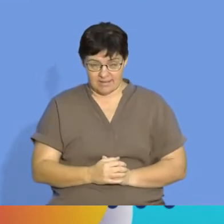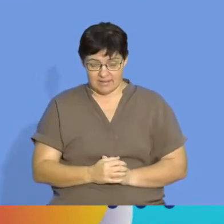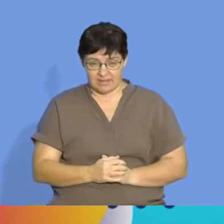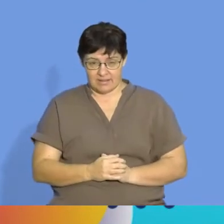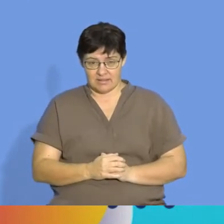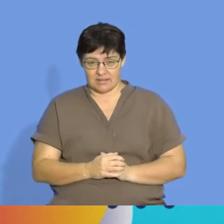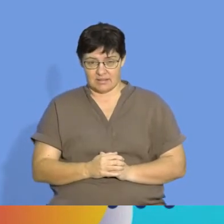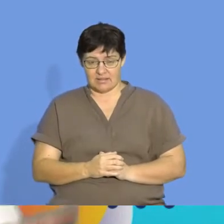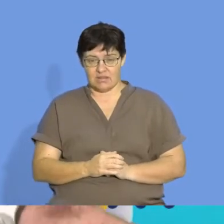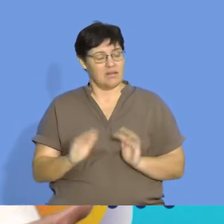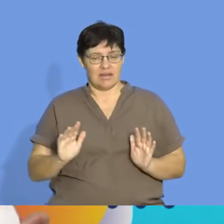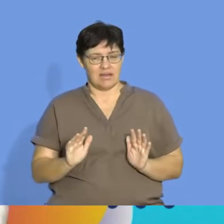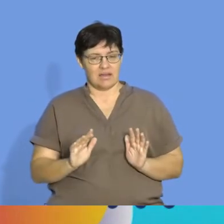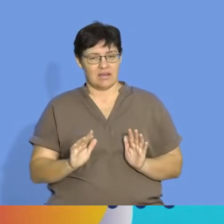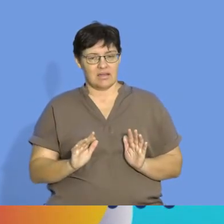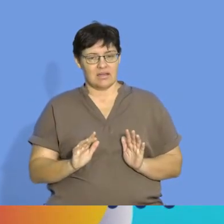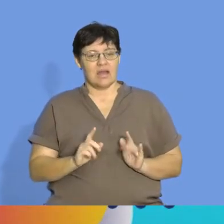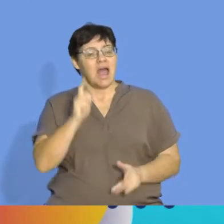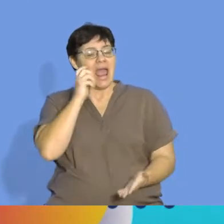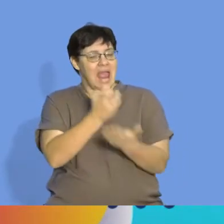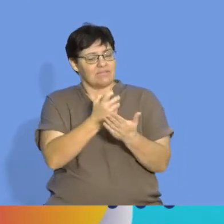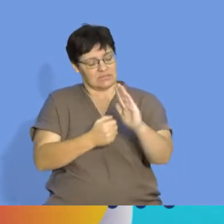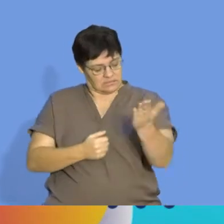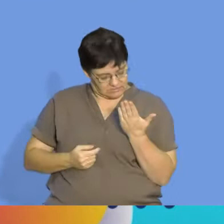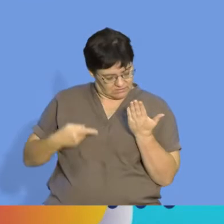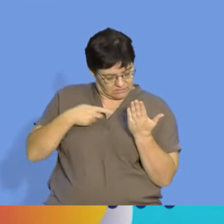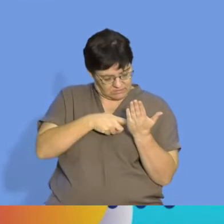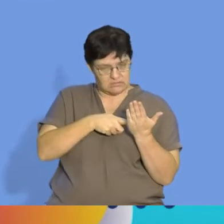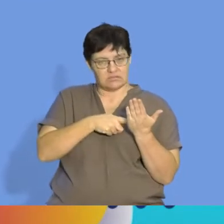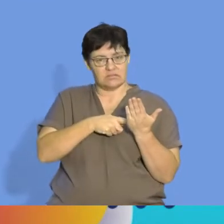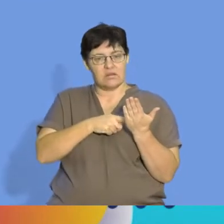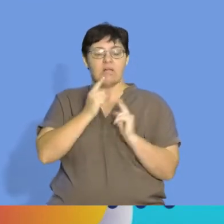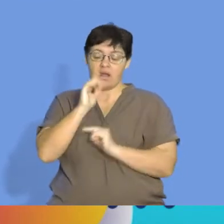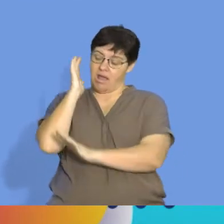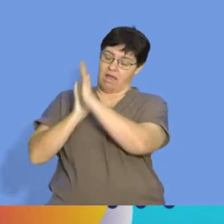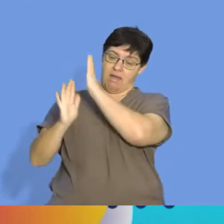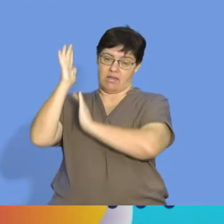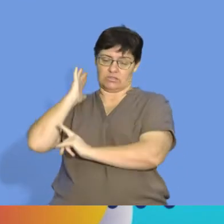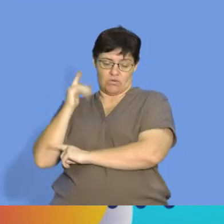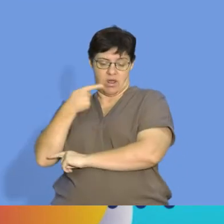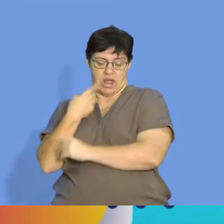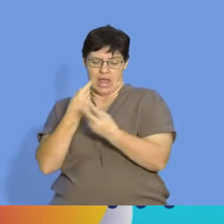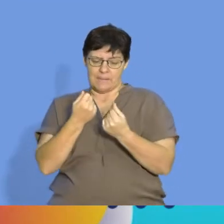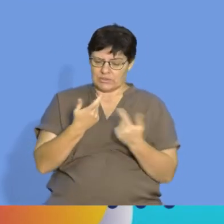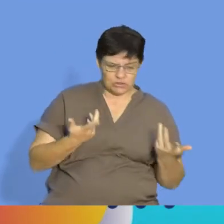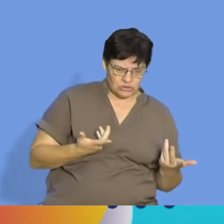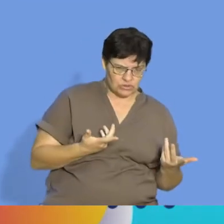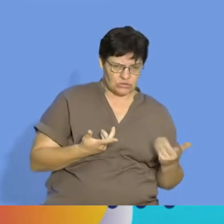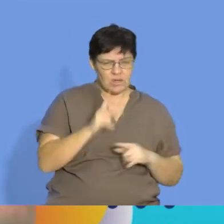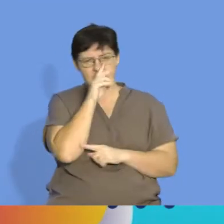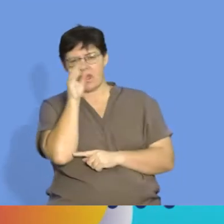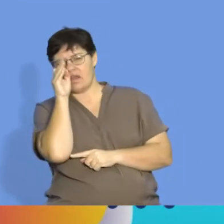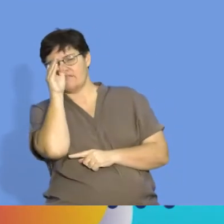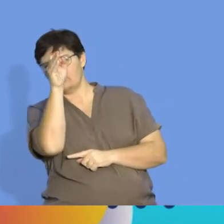air and we work on them. No, it is evidence. That means we look at historical figures and we look at